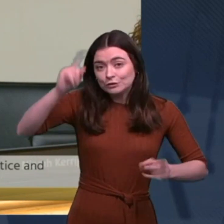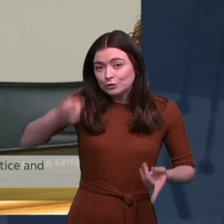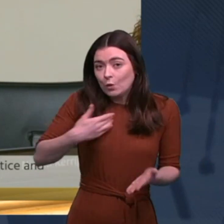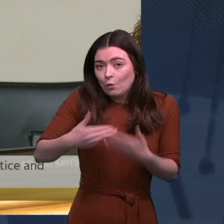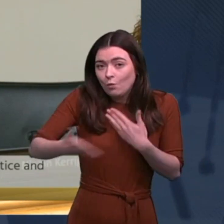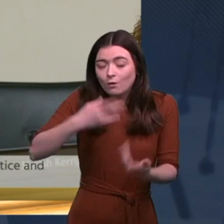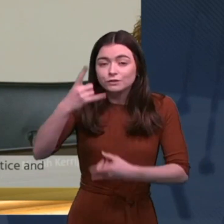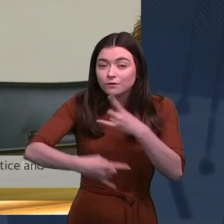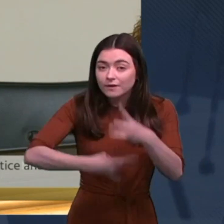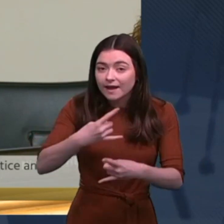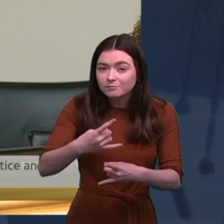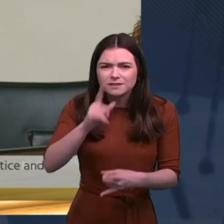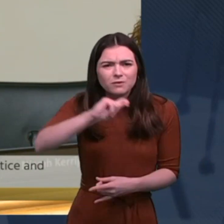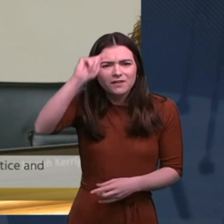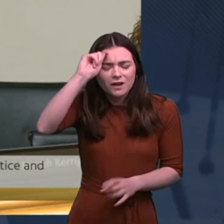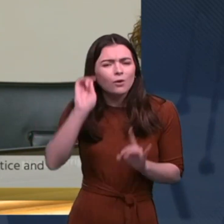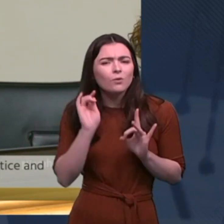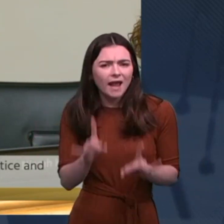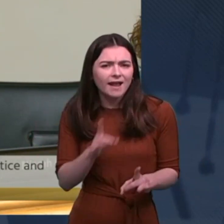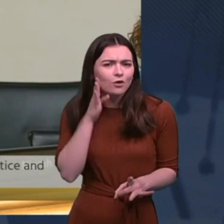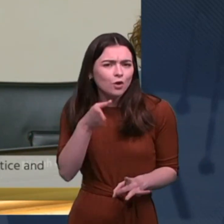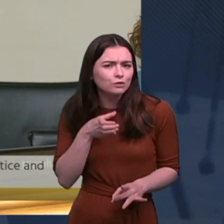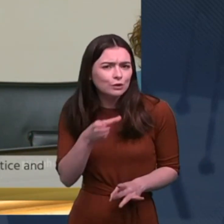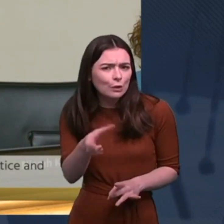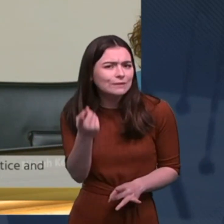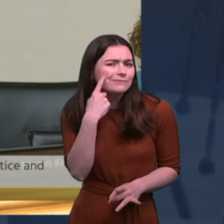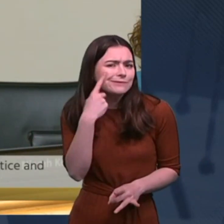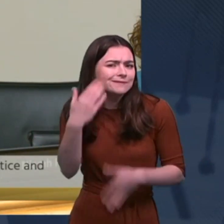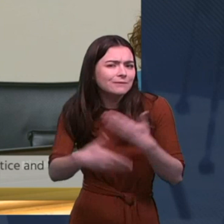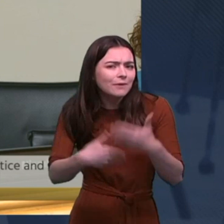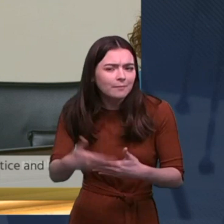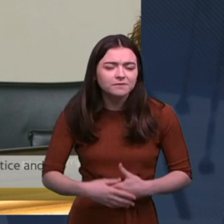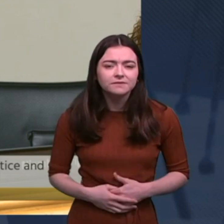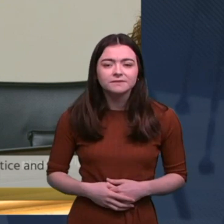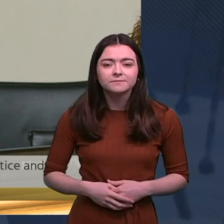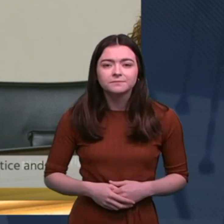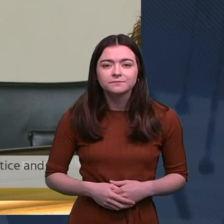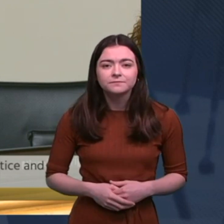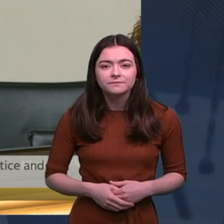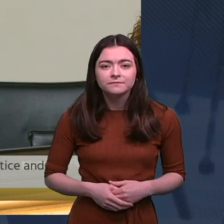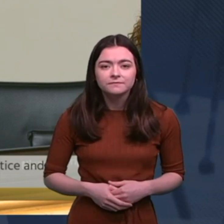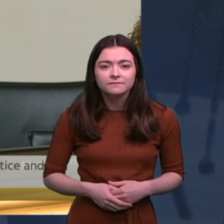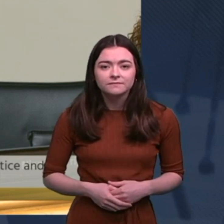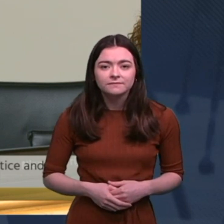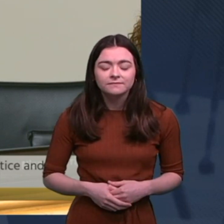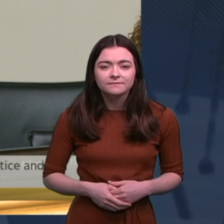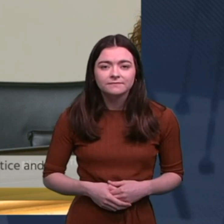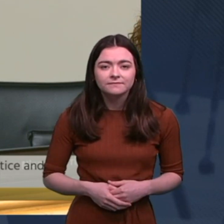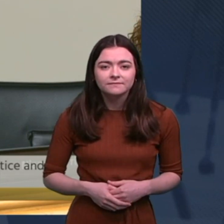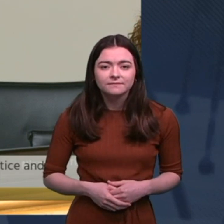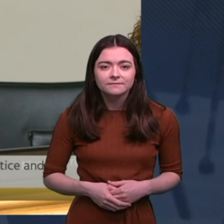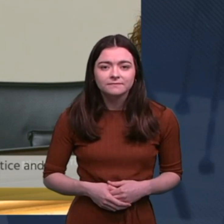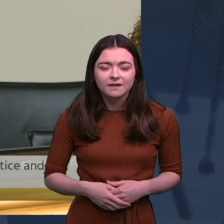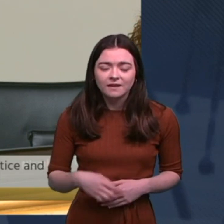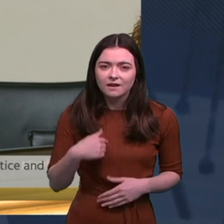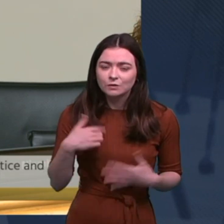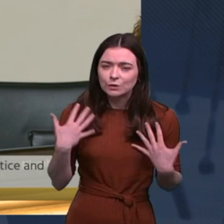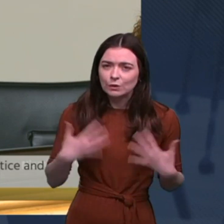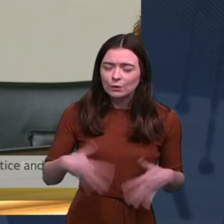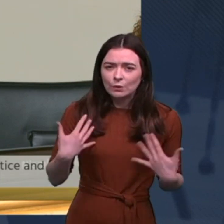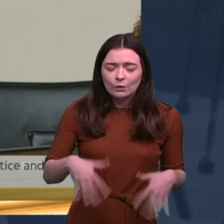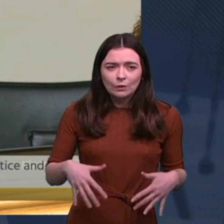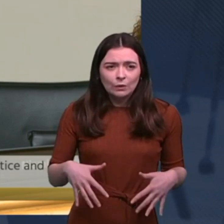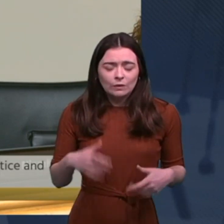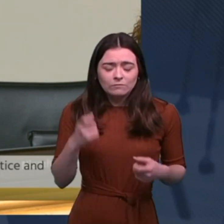stood. So I thought, I'll go on this course and we'll see what it's all about. And never have I been enlightened as I